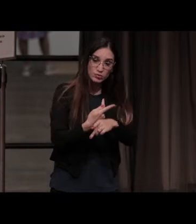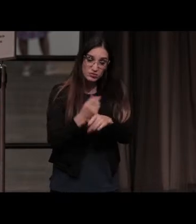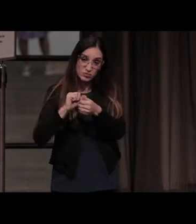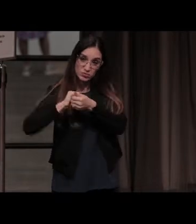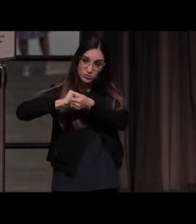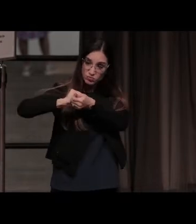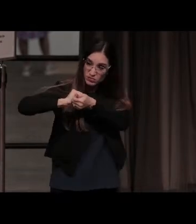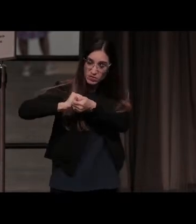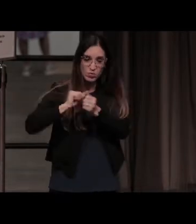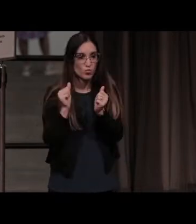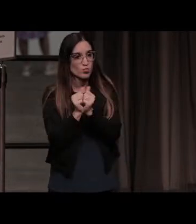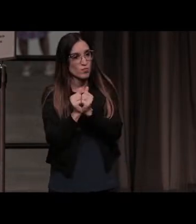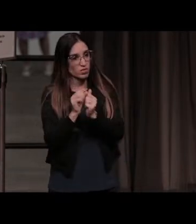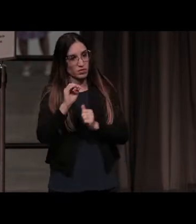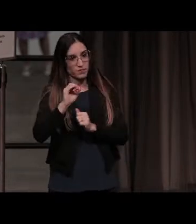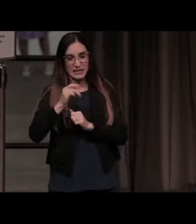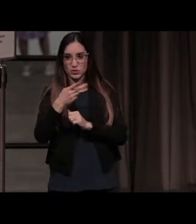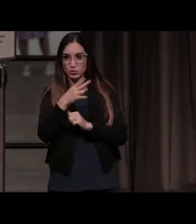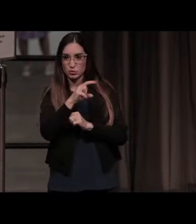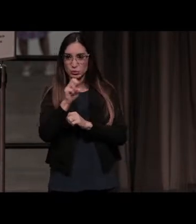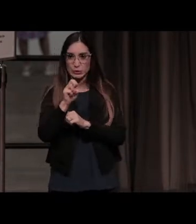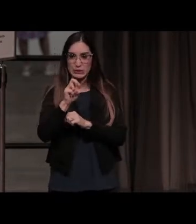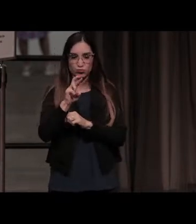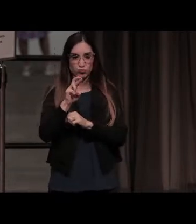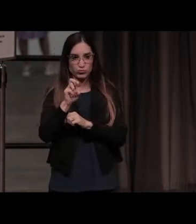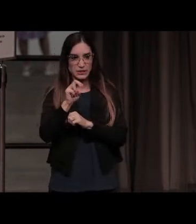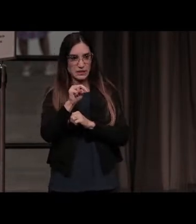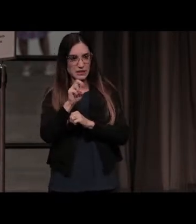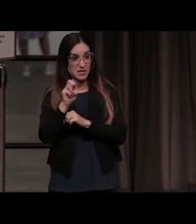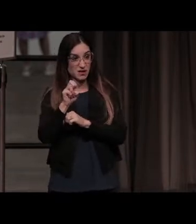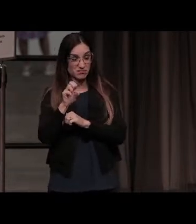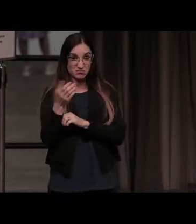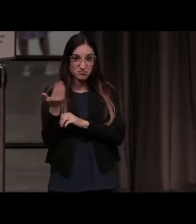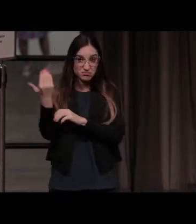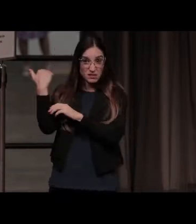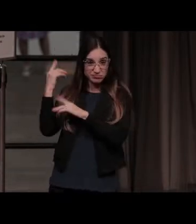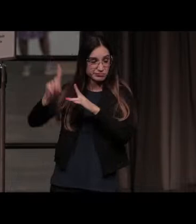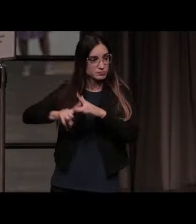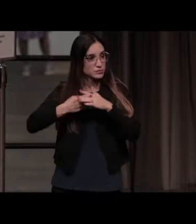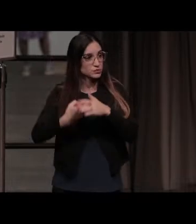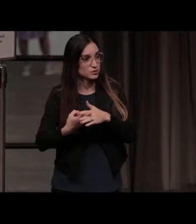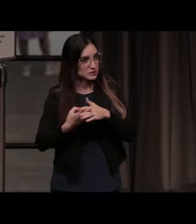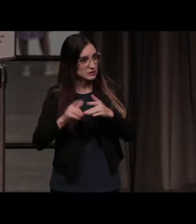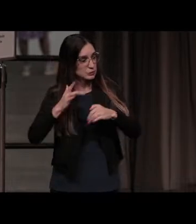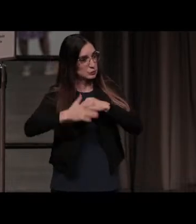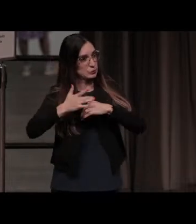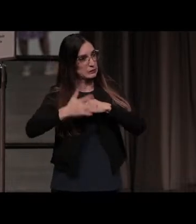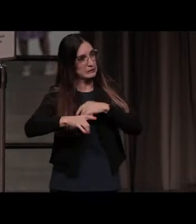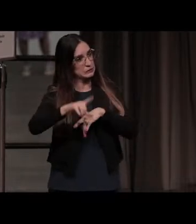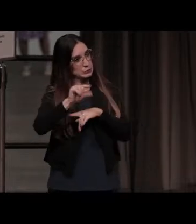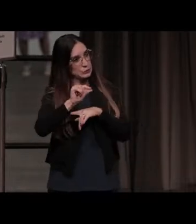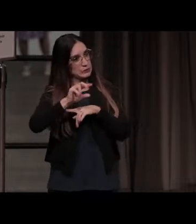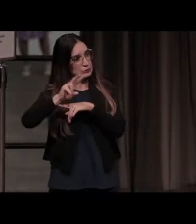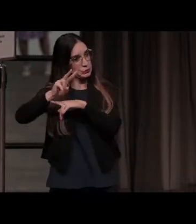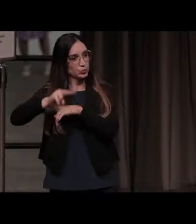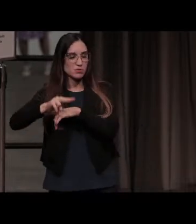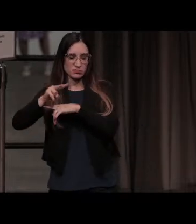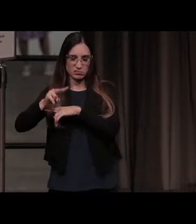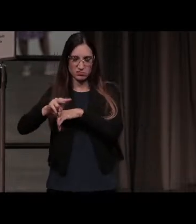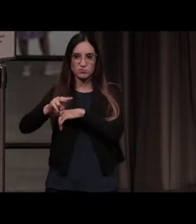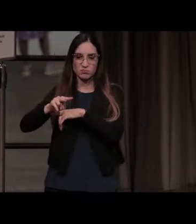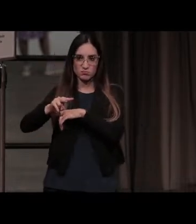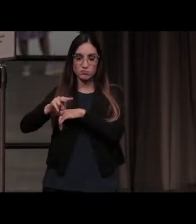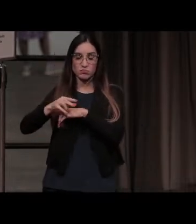Miccosukee artist Renee Magnari to premiere in early 2022. He's currently enjoying 2 concurrent